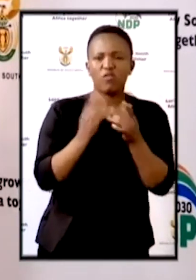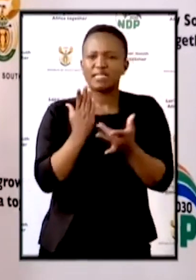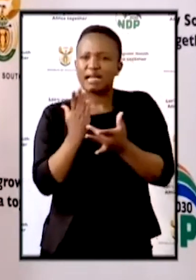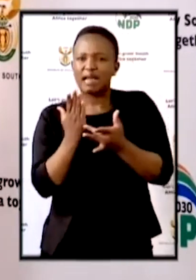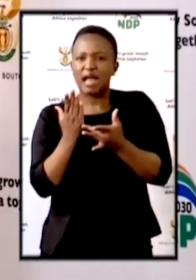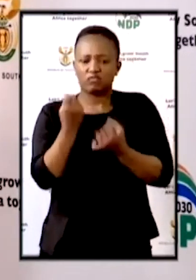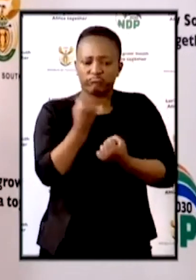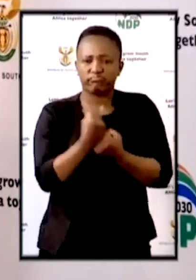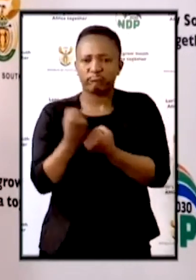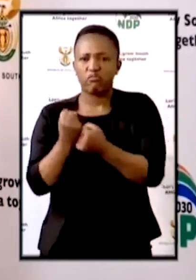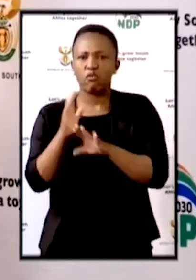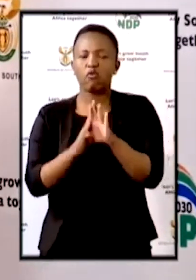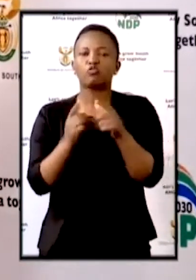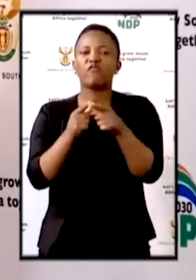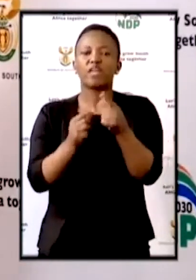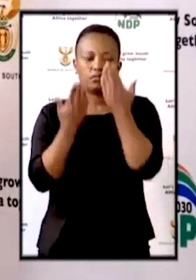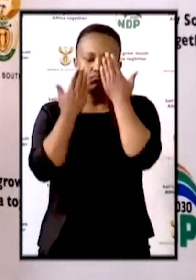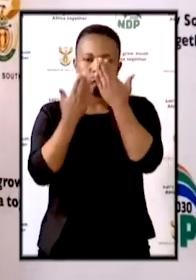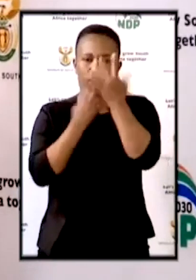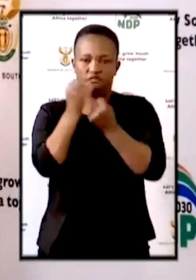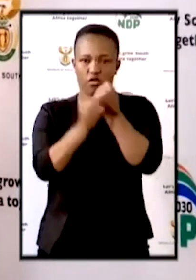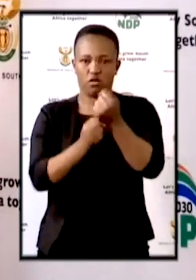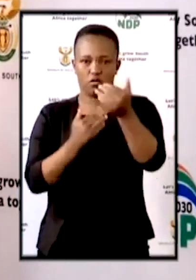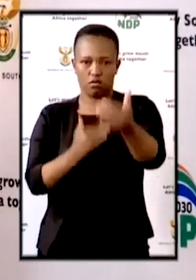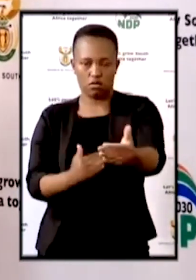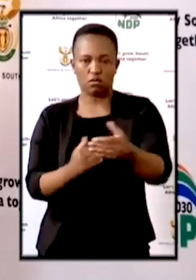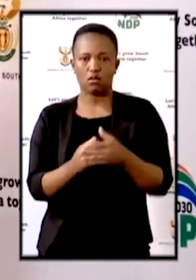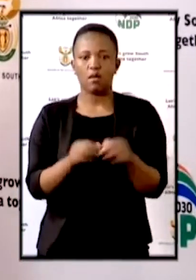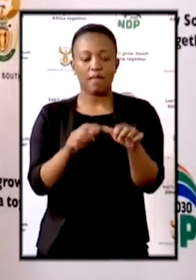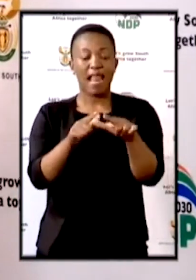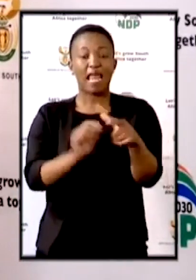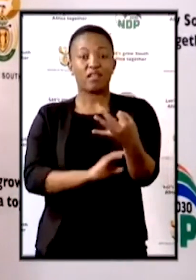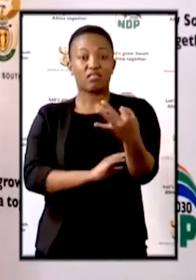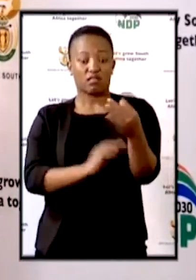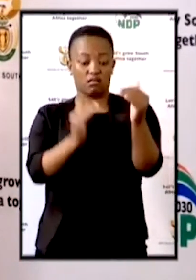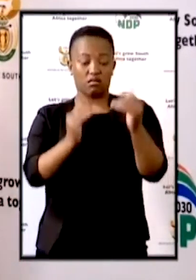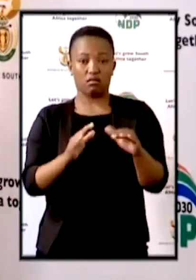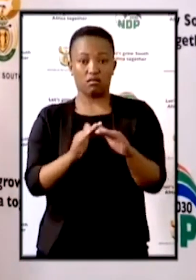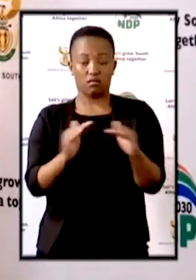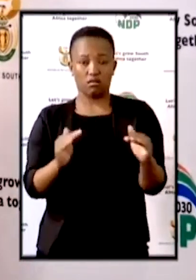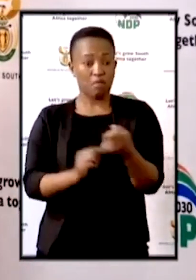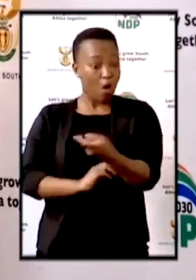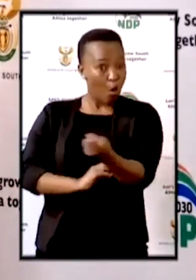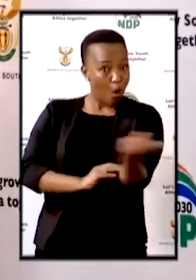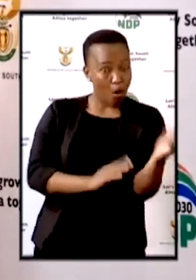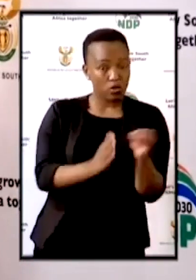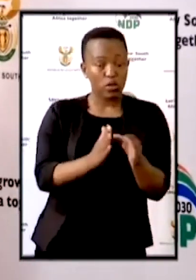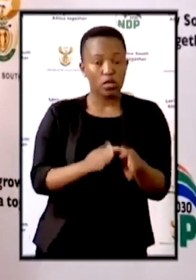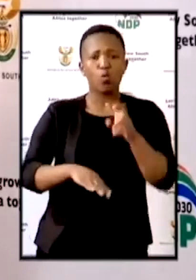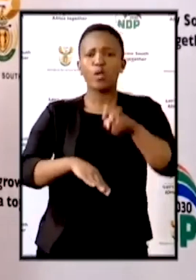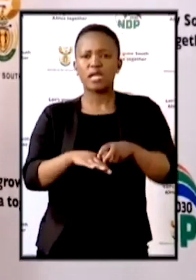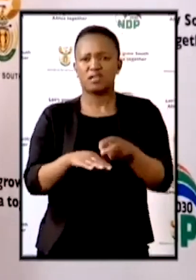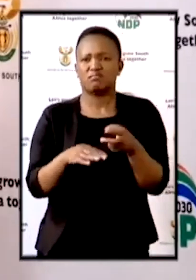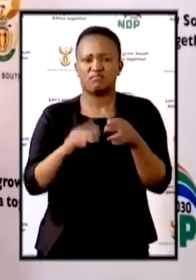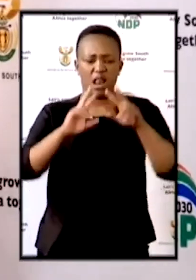the academic year. Under level 3, it will not be all students who require laboratory. It will